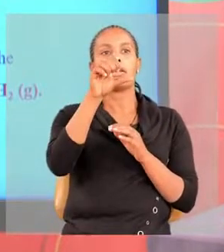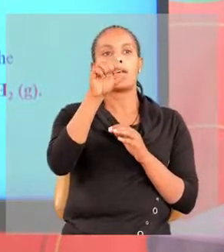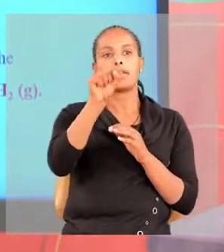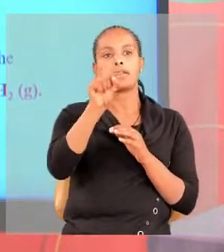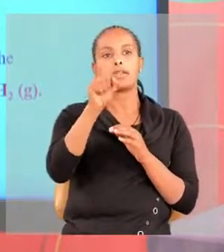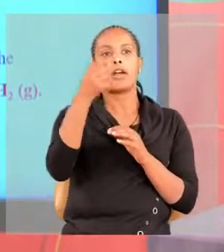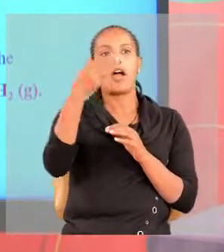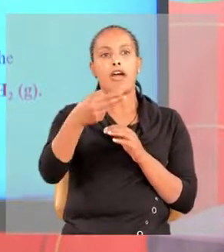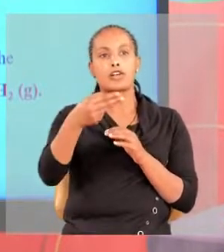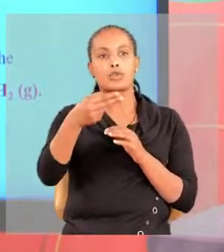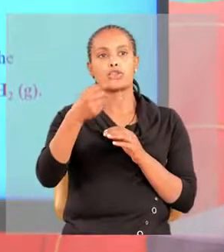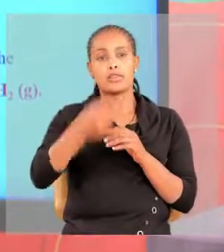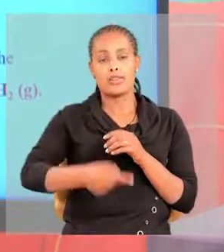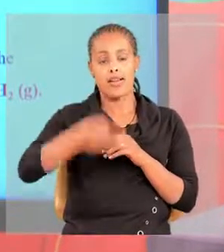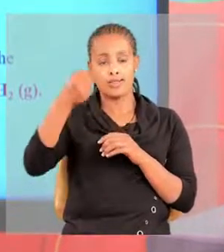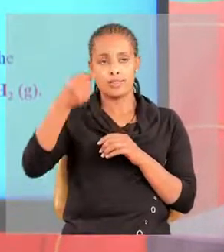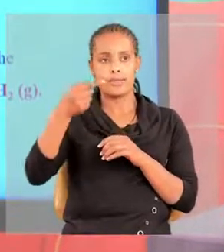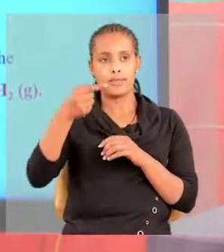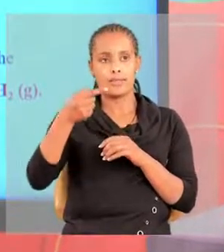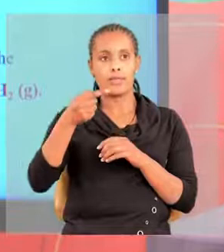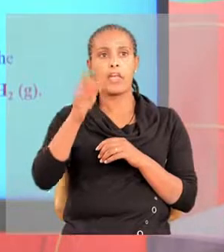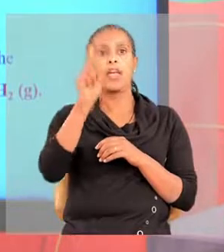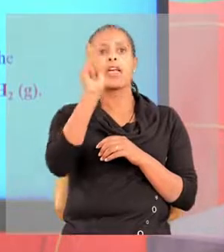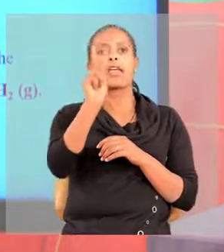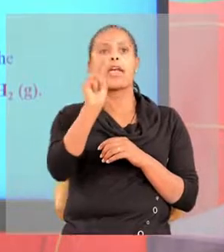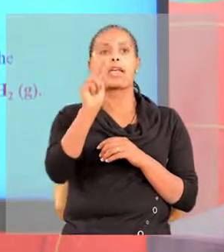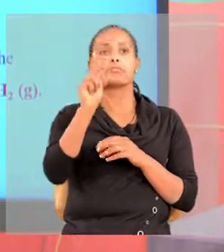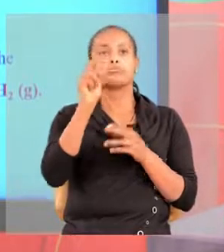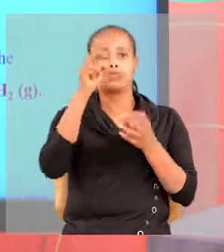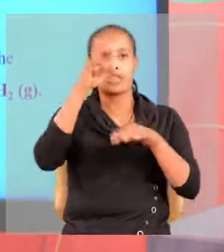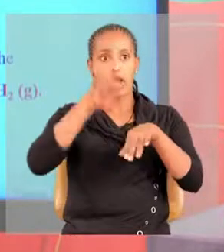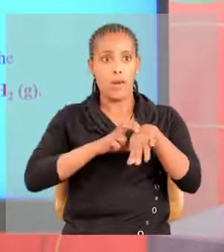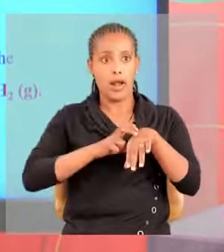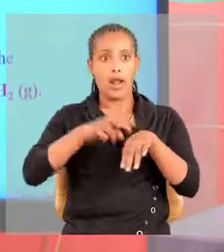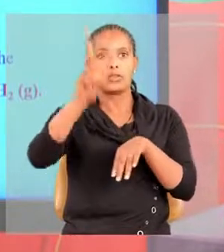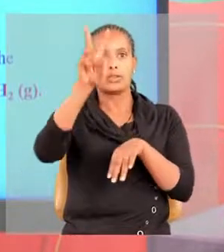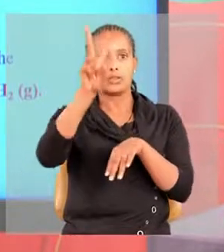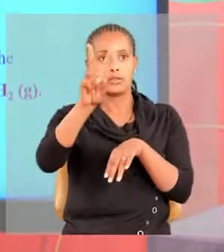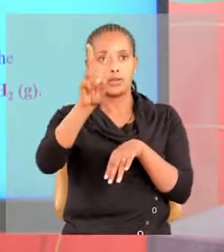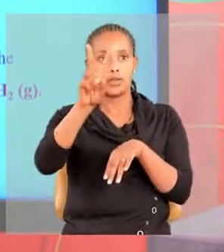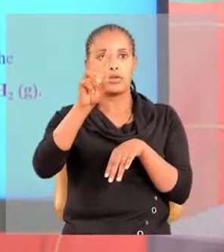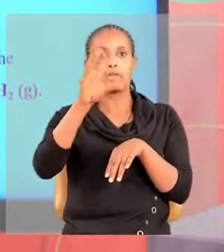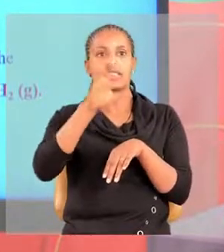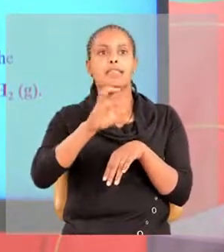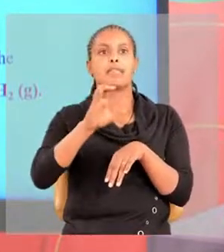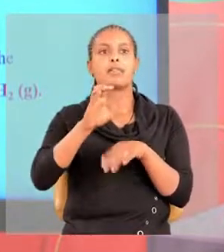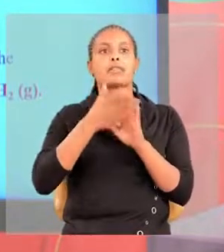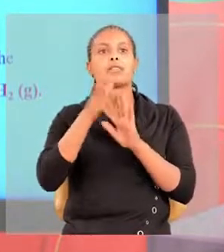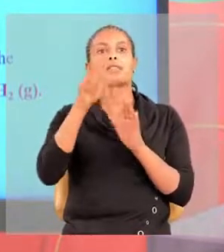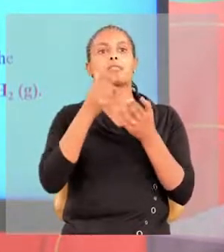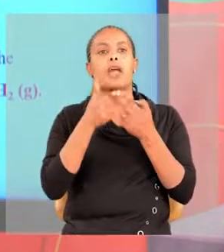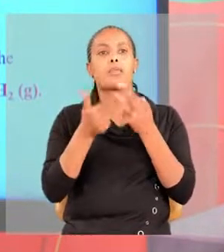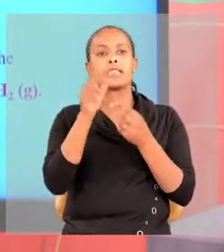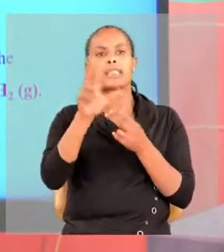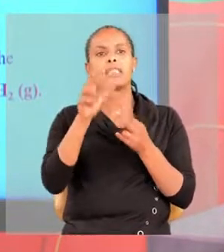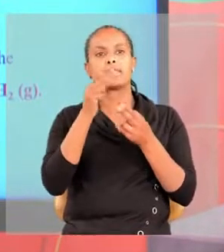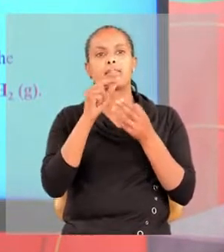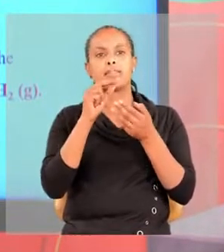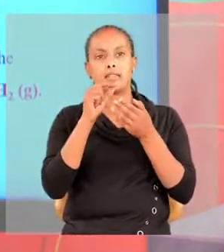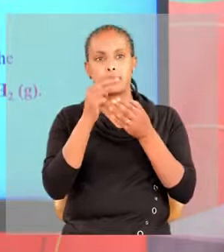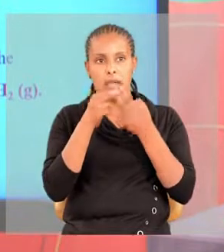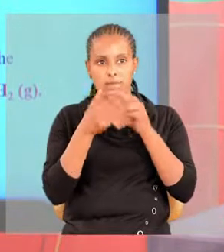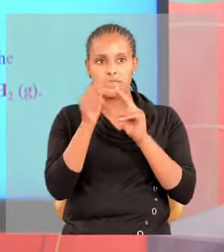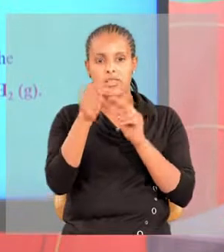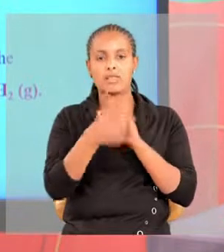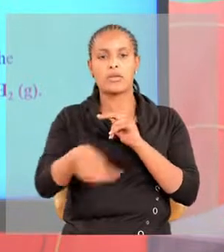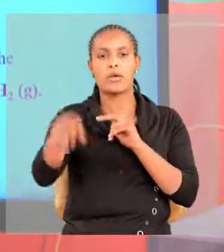plus hydrogen gas. K double prime C is 3.3 times 10 to the power of 4. Use